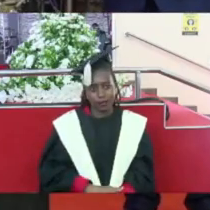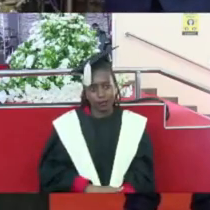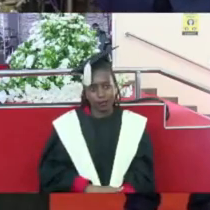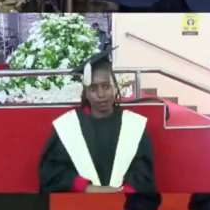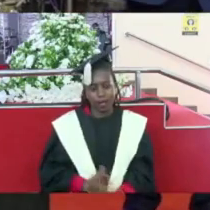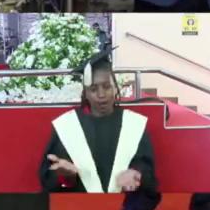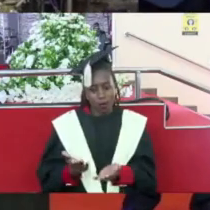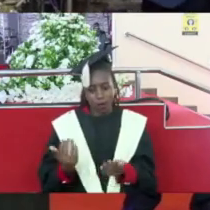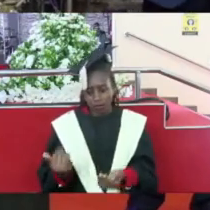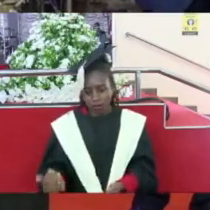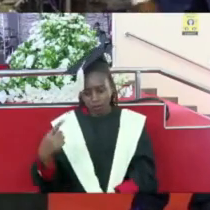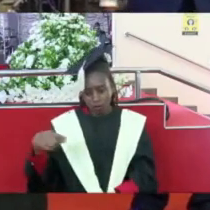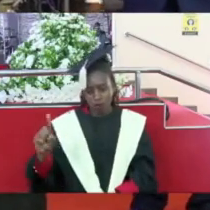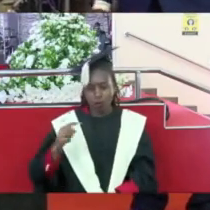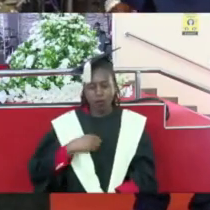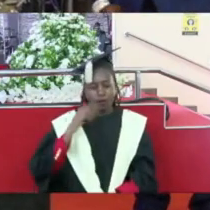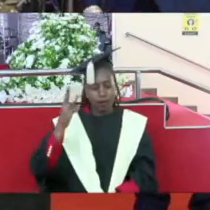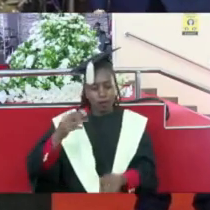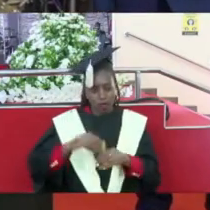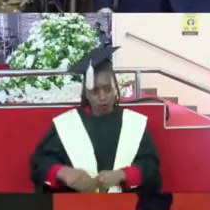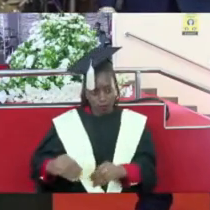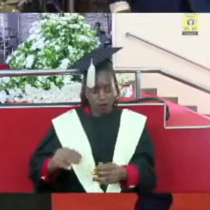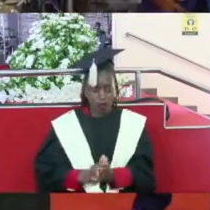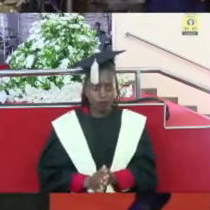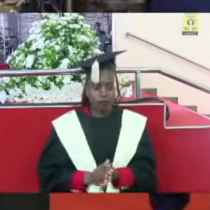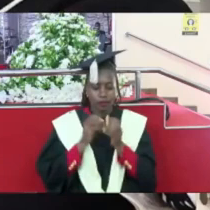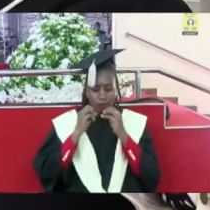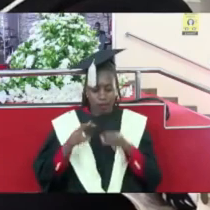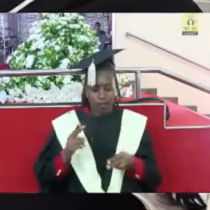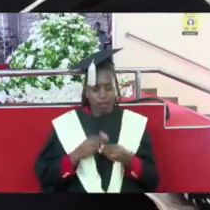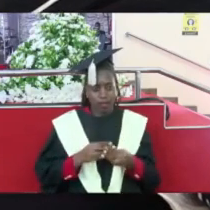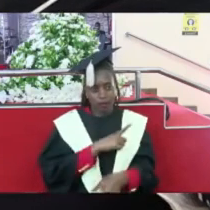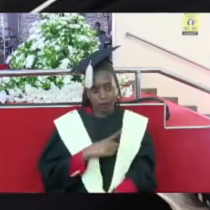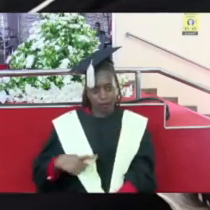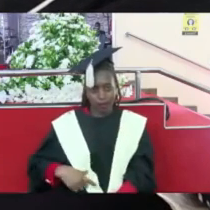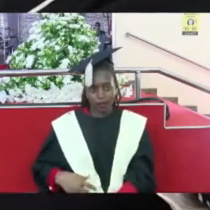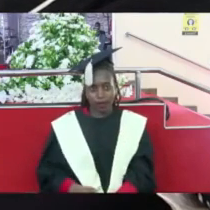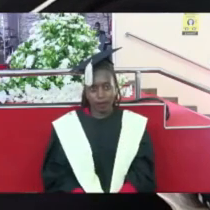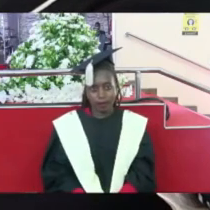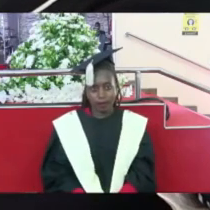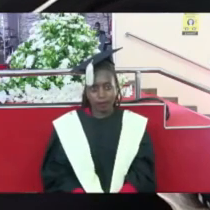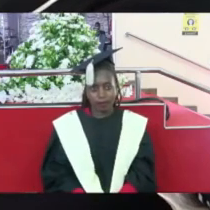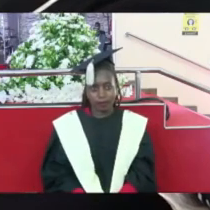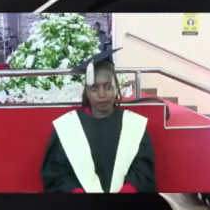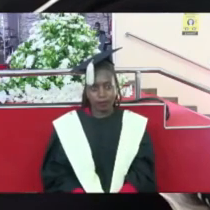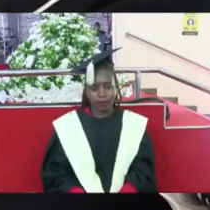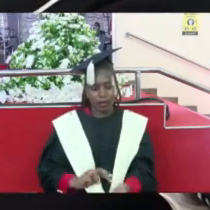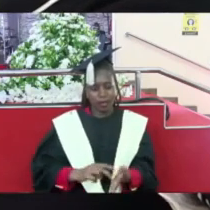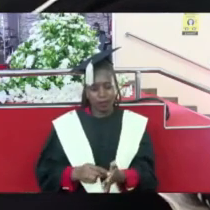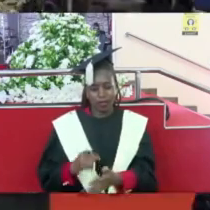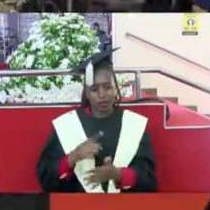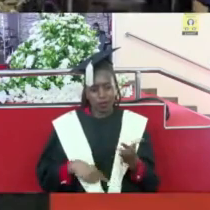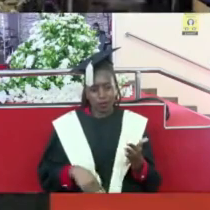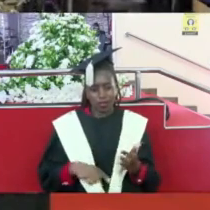go. Blessed be the name of the Lord. Which meant hakusikia kuchekelewa kama ni kitu. He